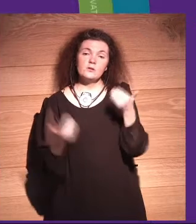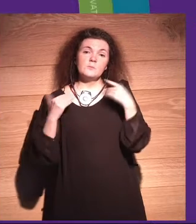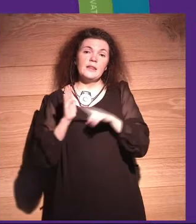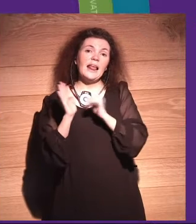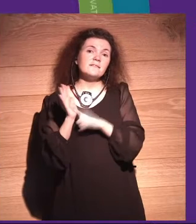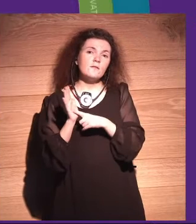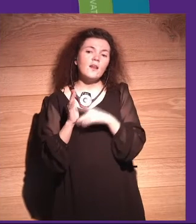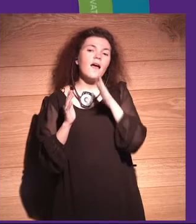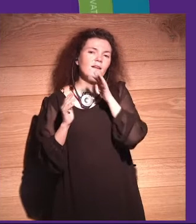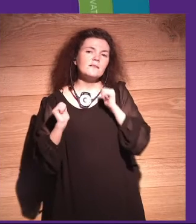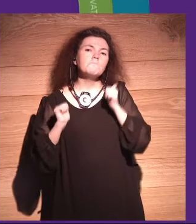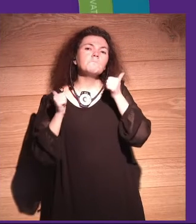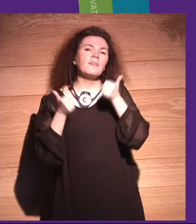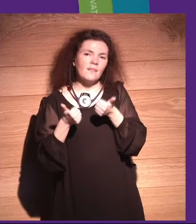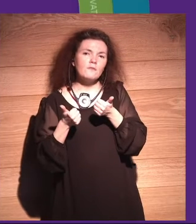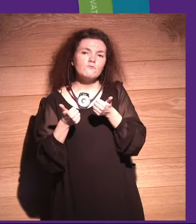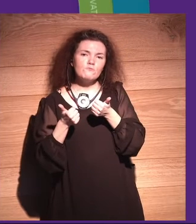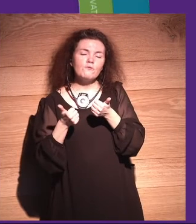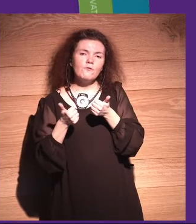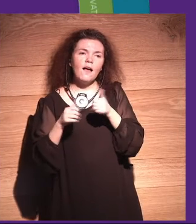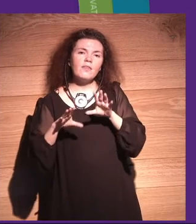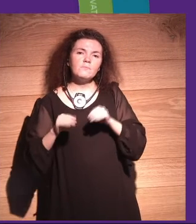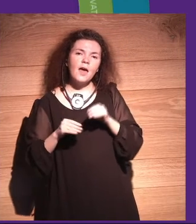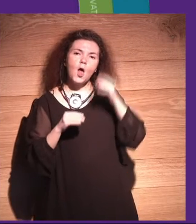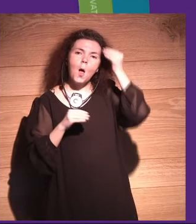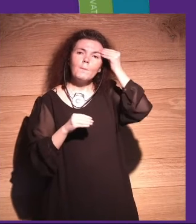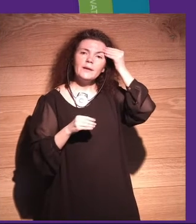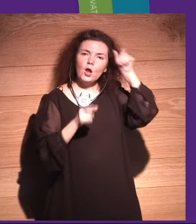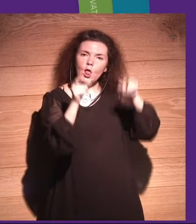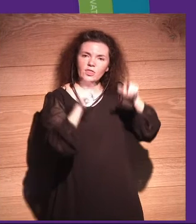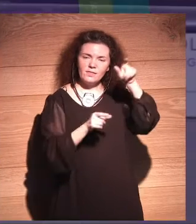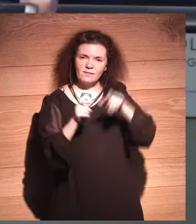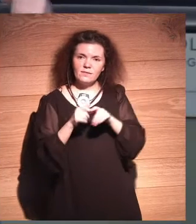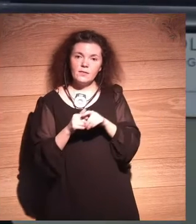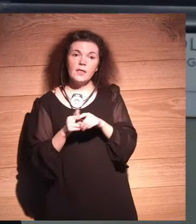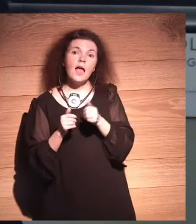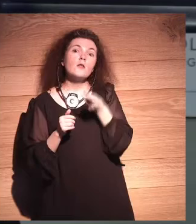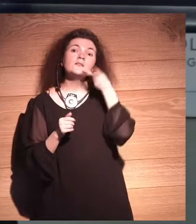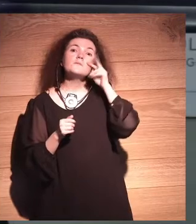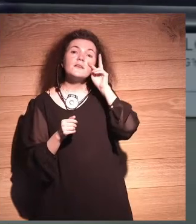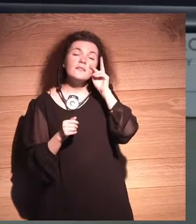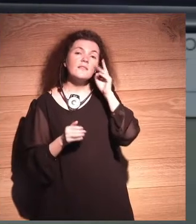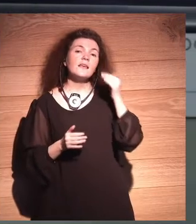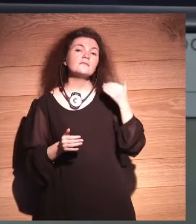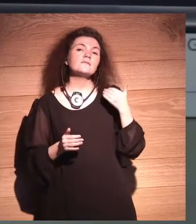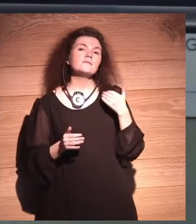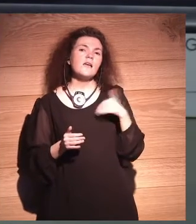know. And what makes the best ones most successful, and a big departure from what we've seen before, is that